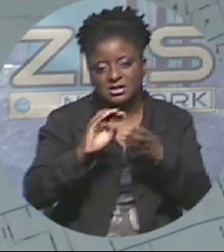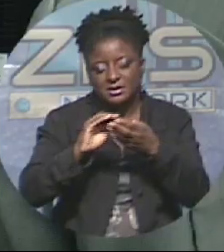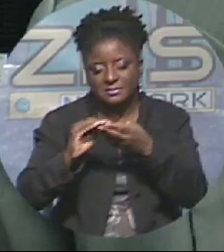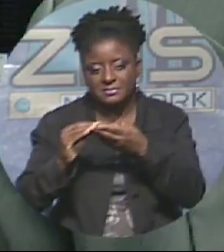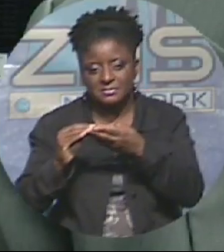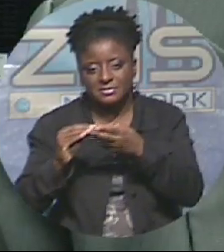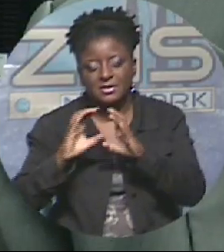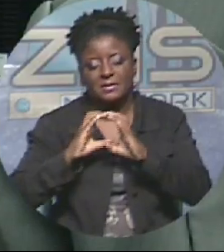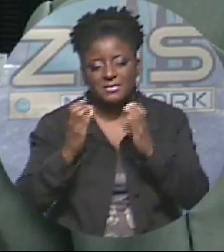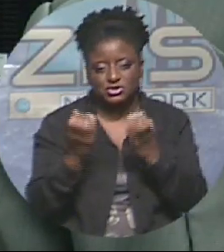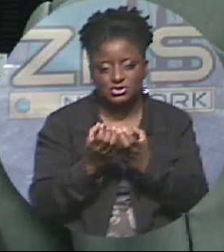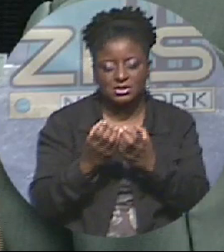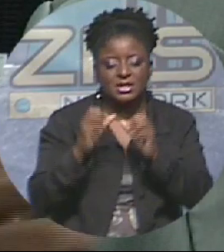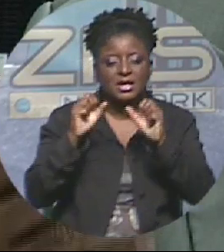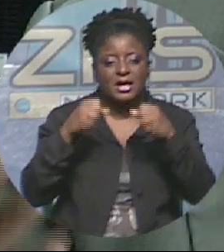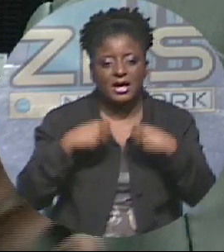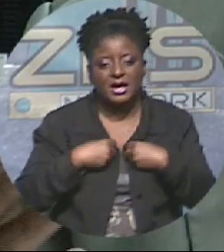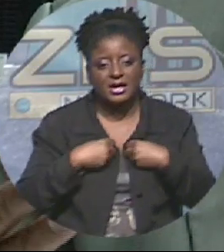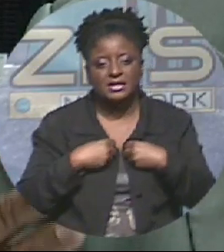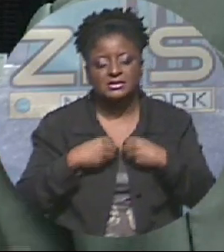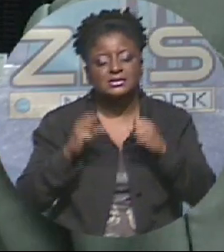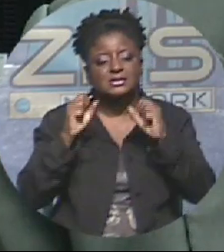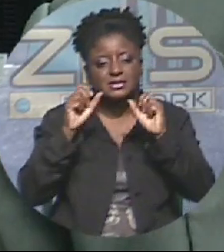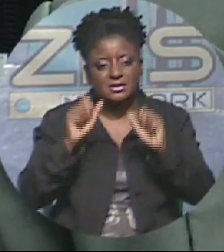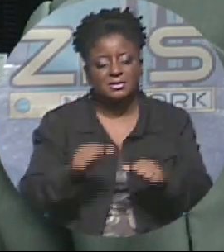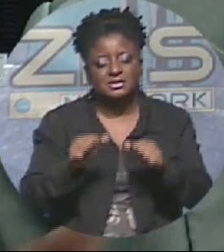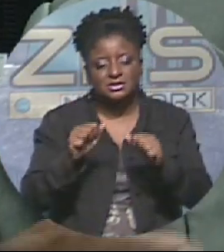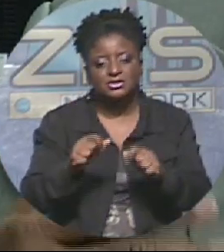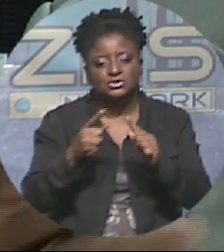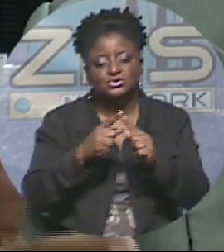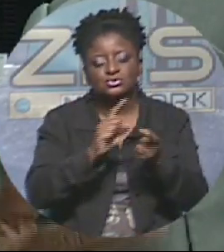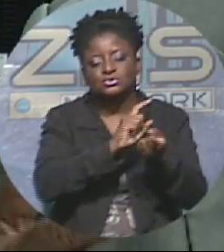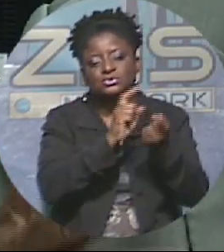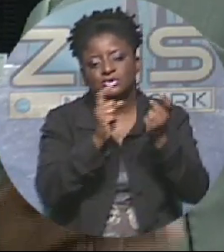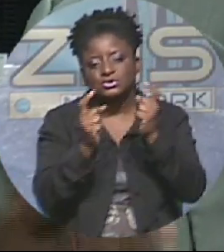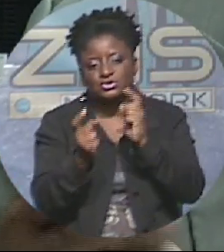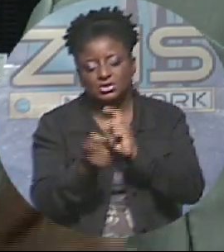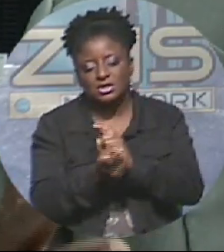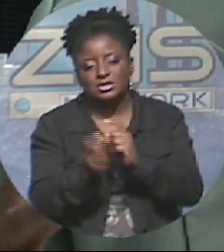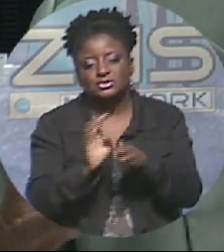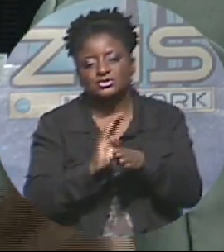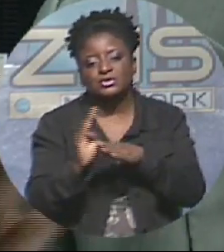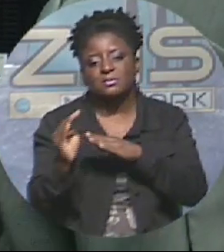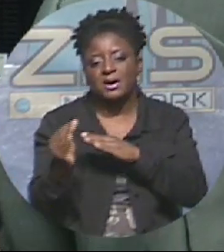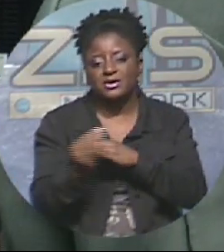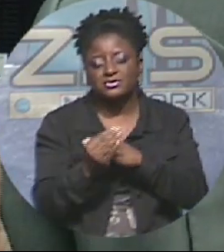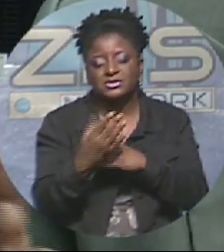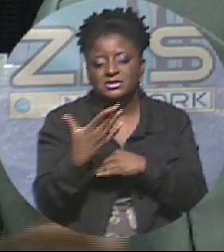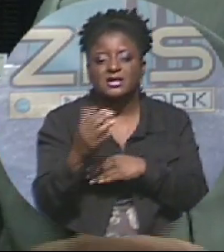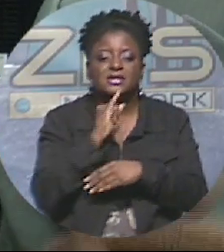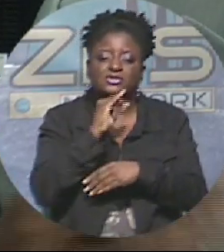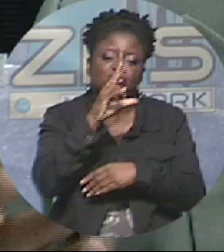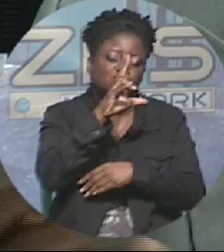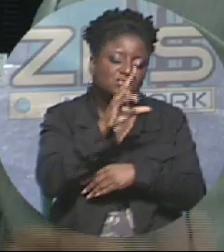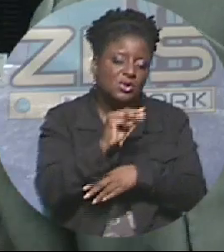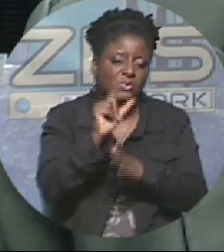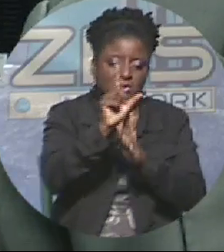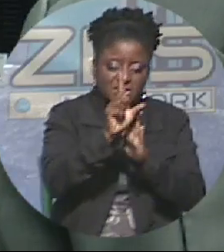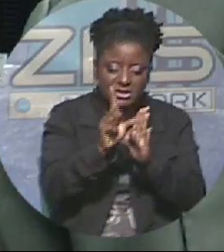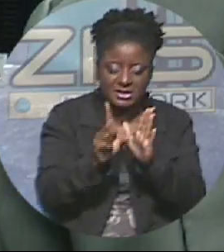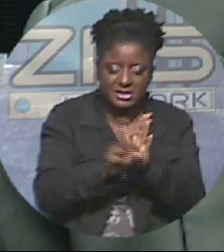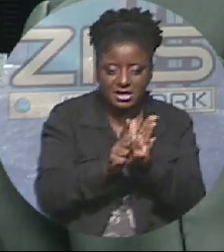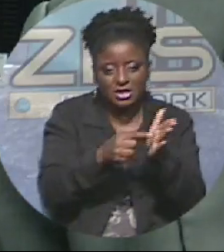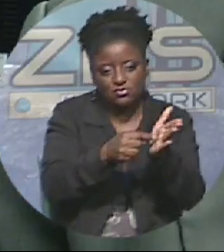boundaries, whether they have numbers or not. But traditionally, as I said, there's no legal requirement for that number to be achieved. So they can make